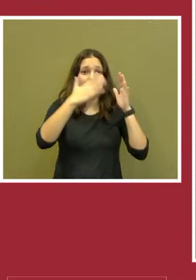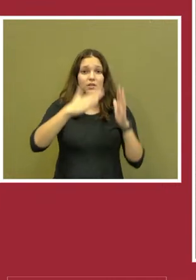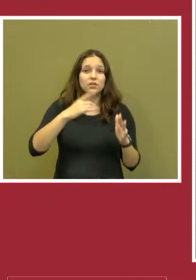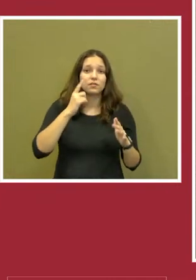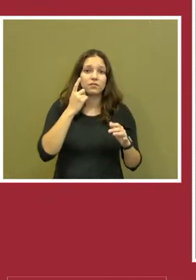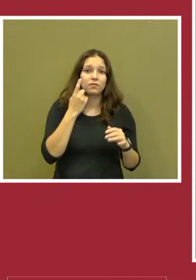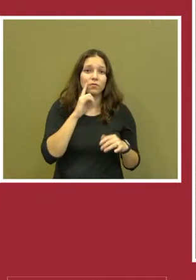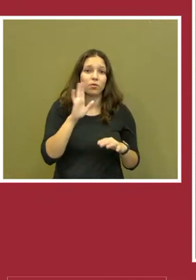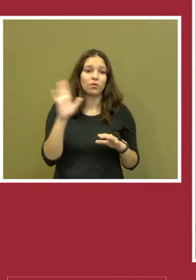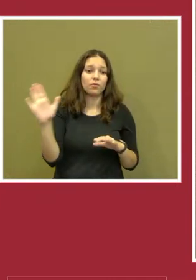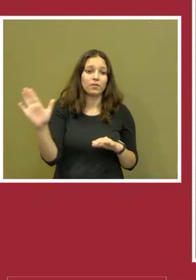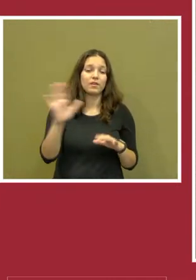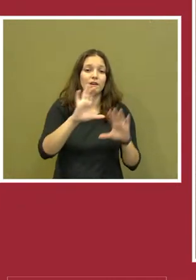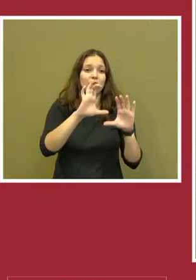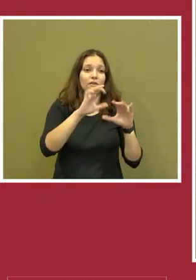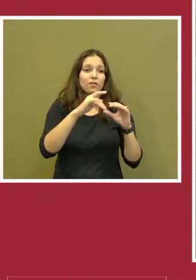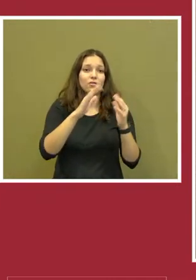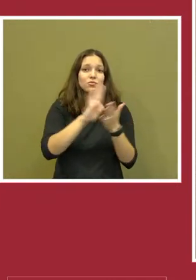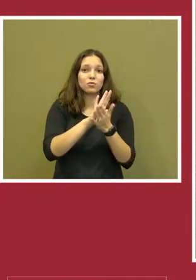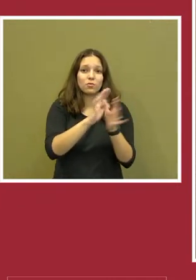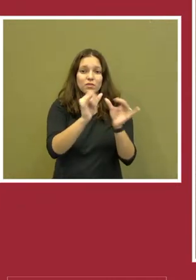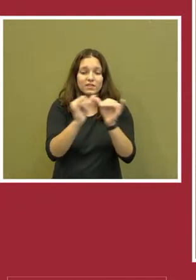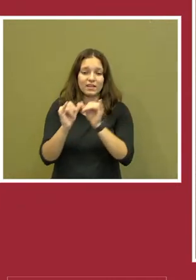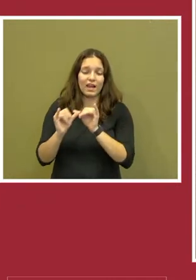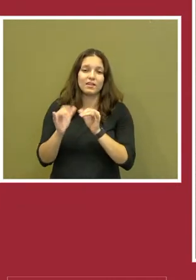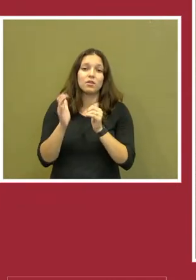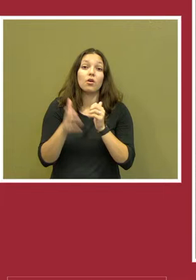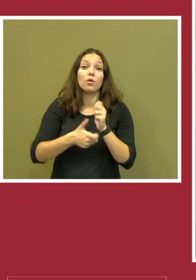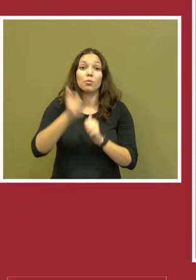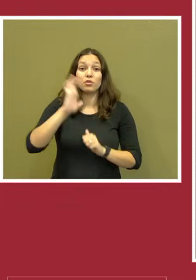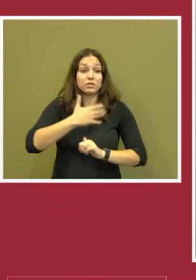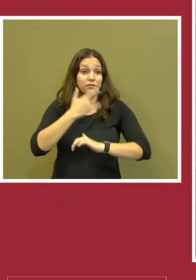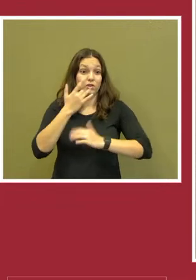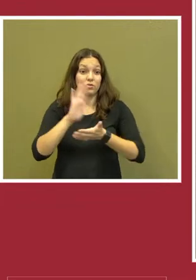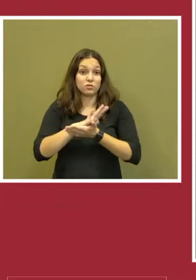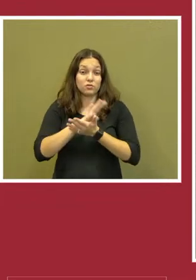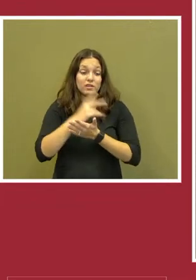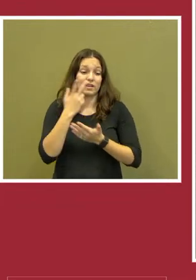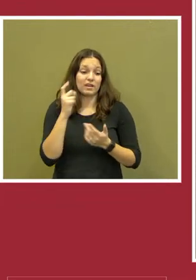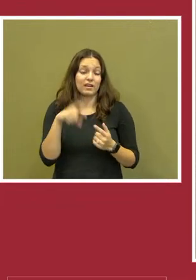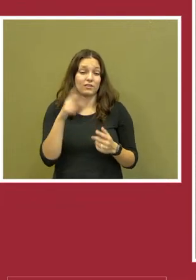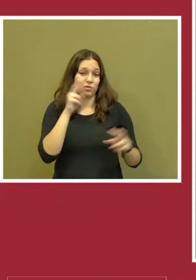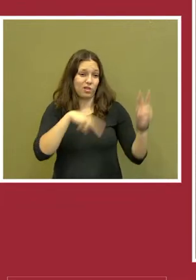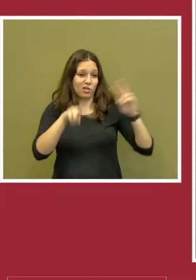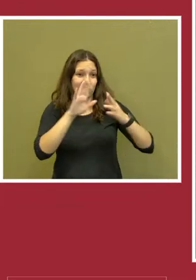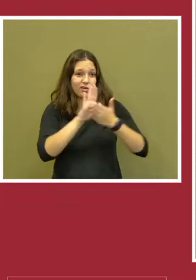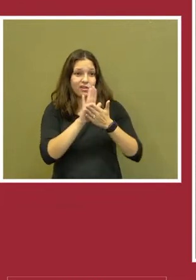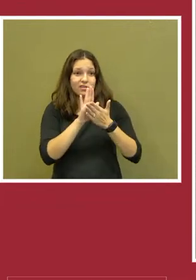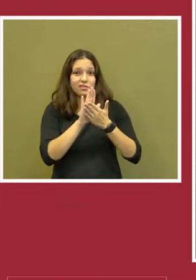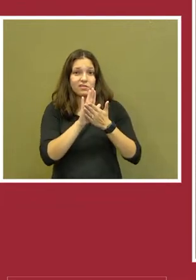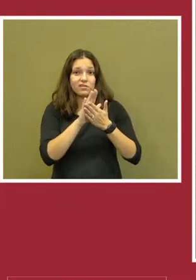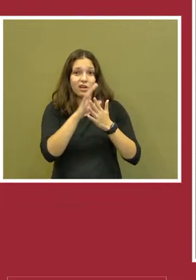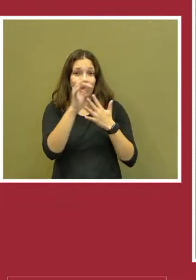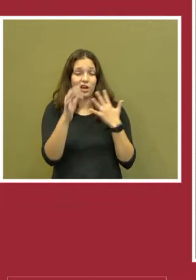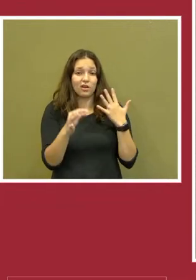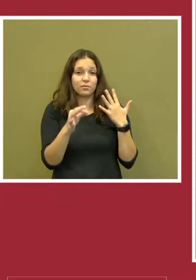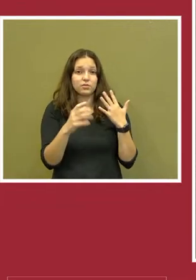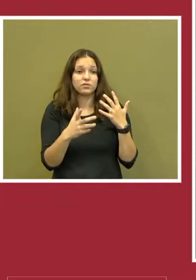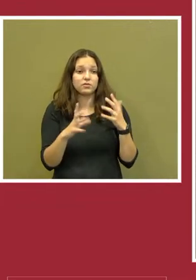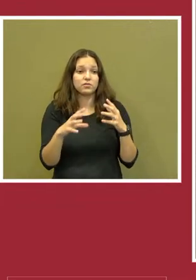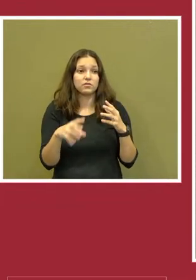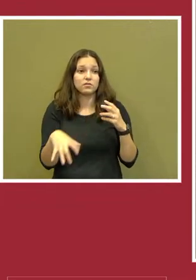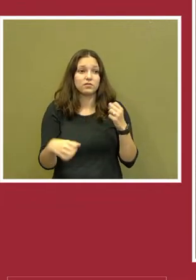schools. But most of our schools had to look at some options to supplement their time with a